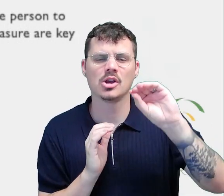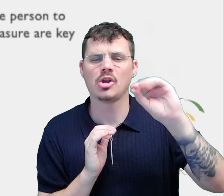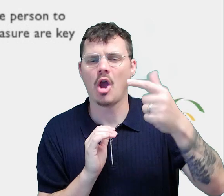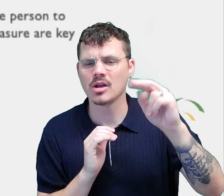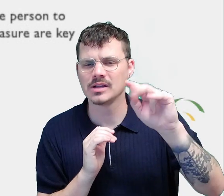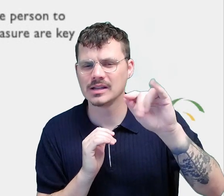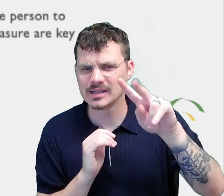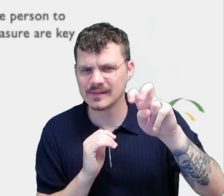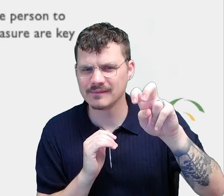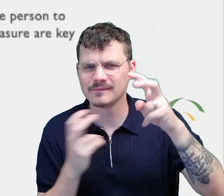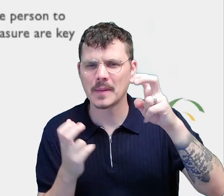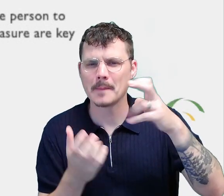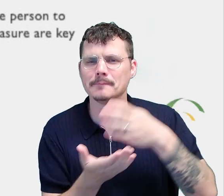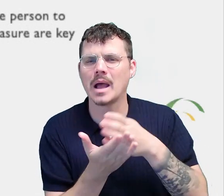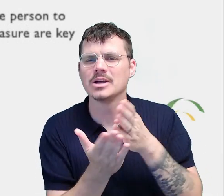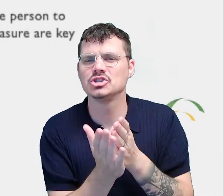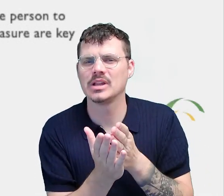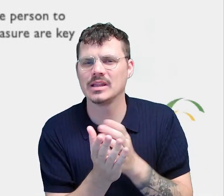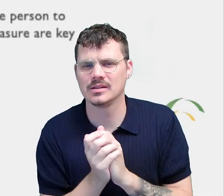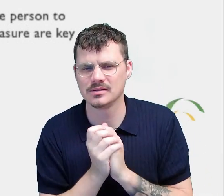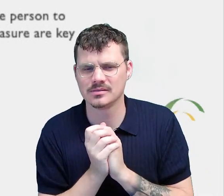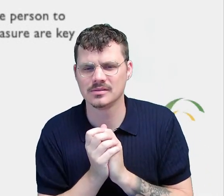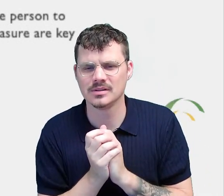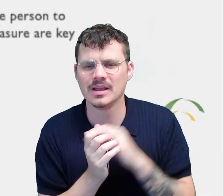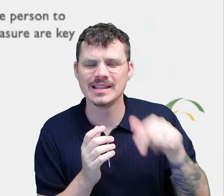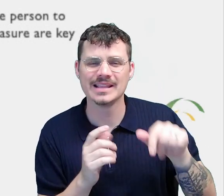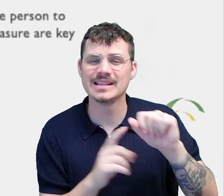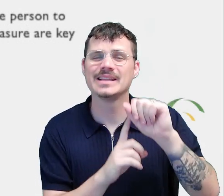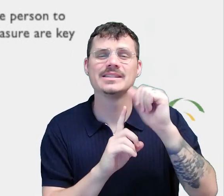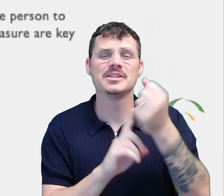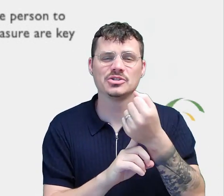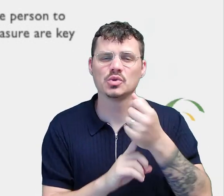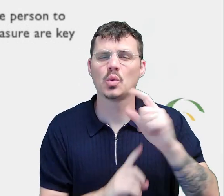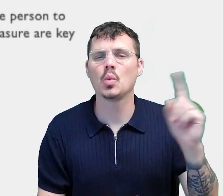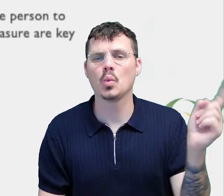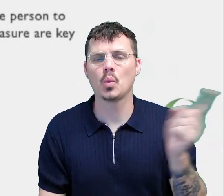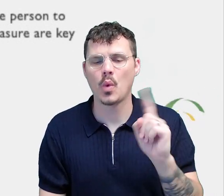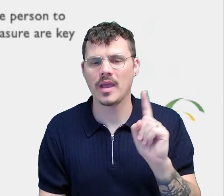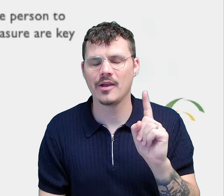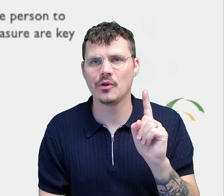Cognitive budgeting. This is a situation where,